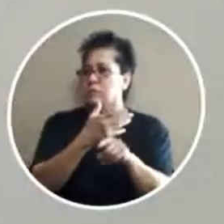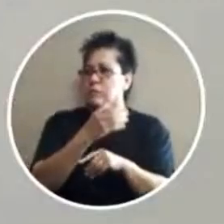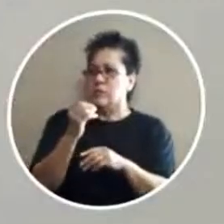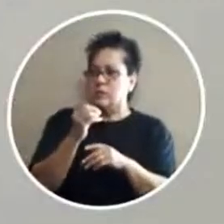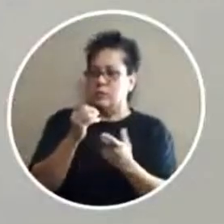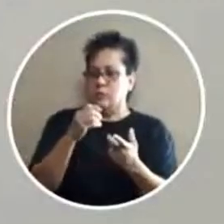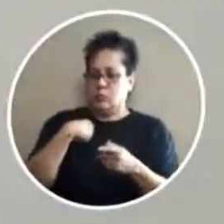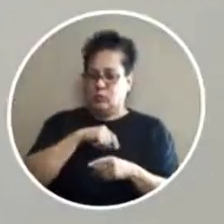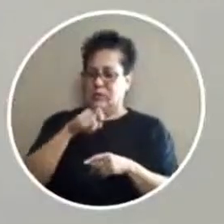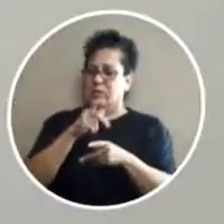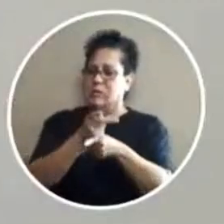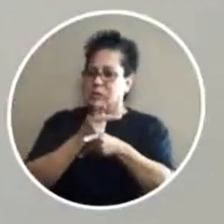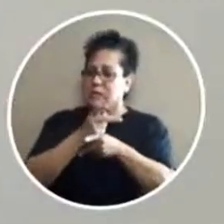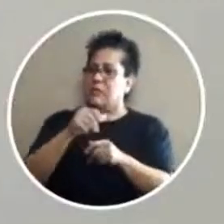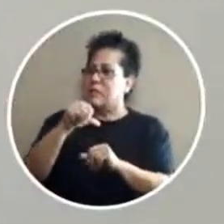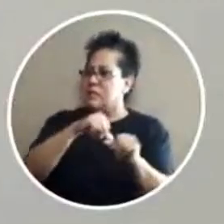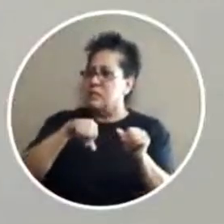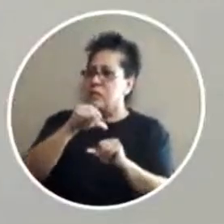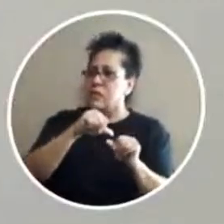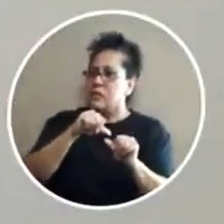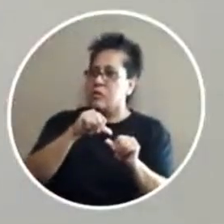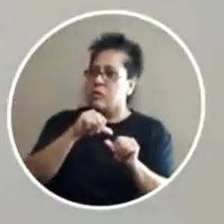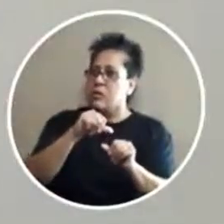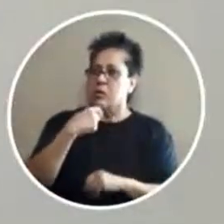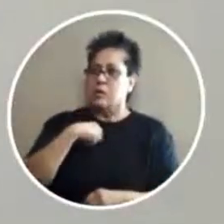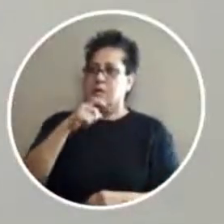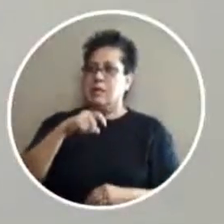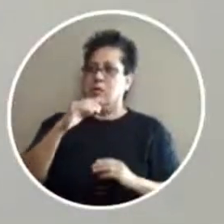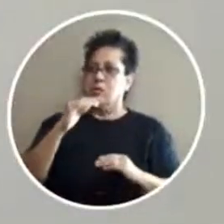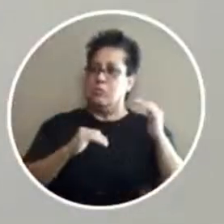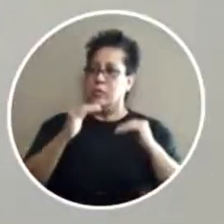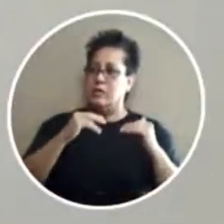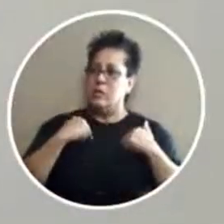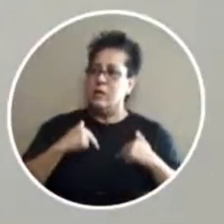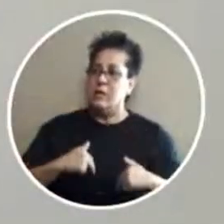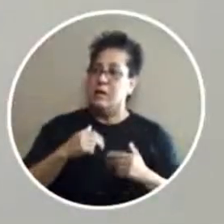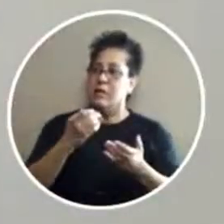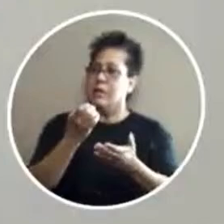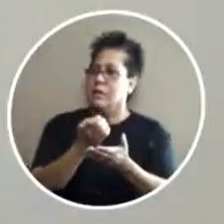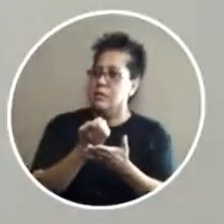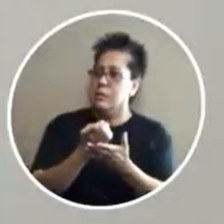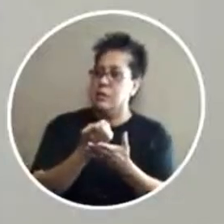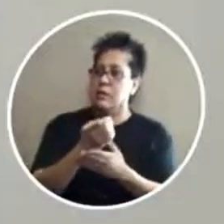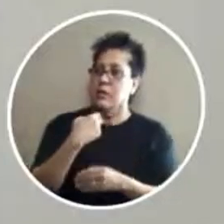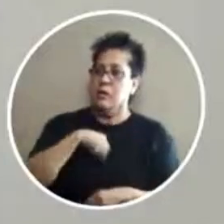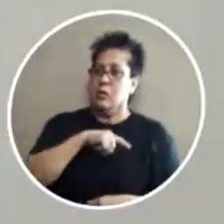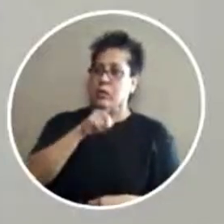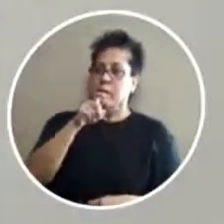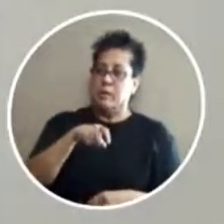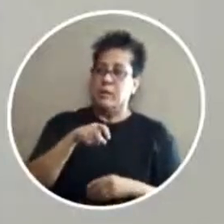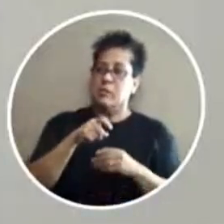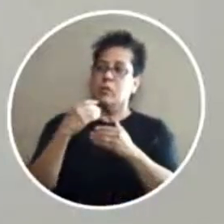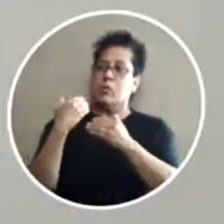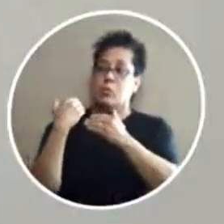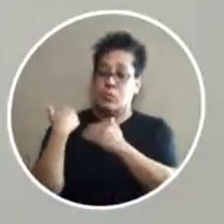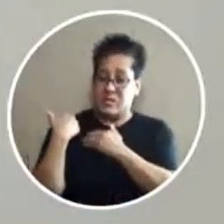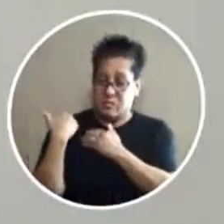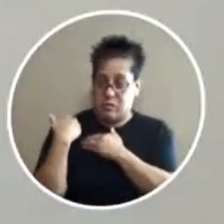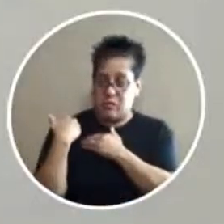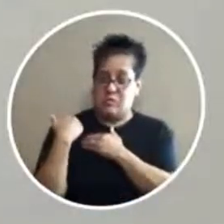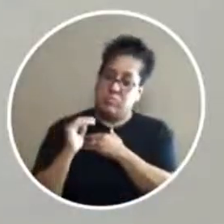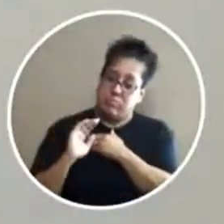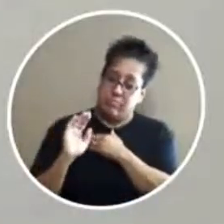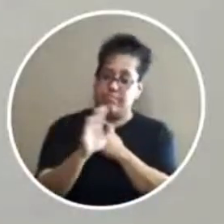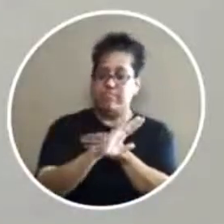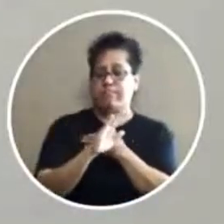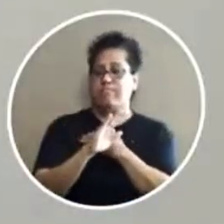each other. As we continue to balance our health and our economy, we must be responsible when we are leaving our